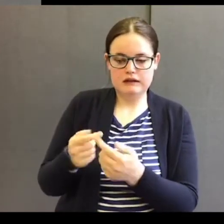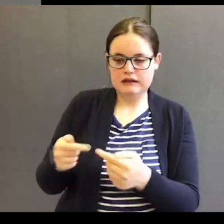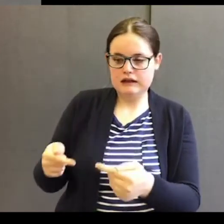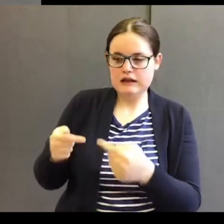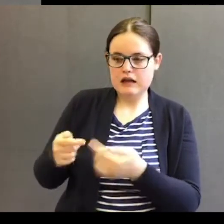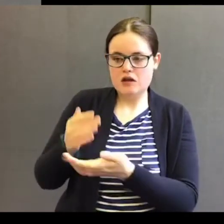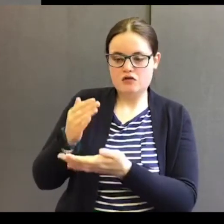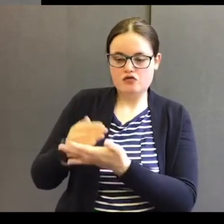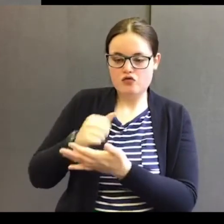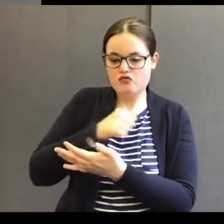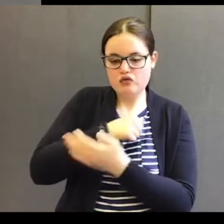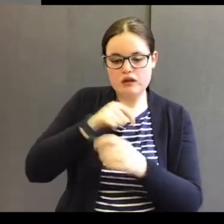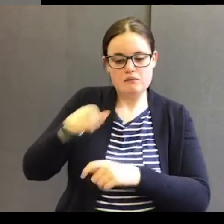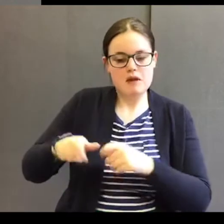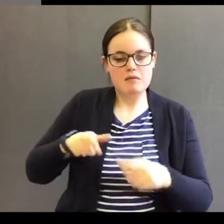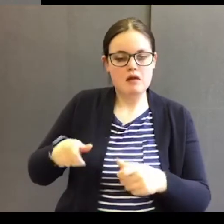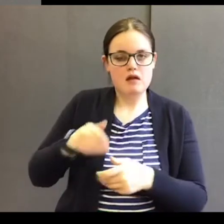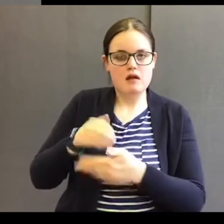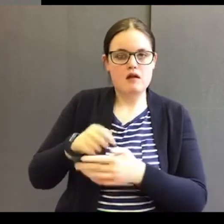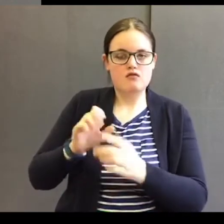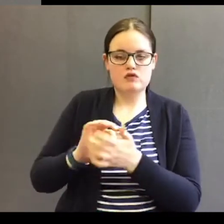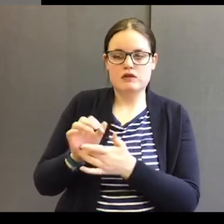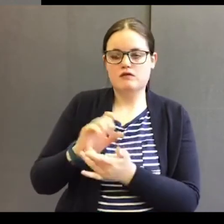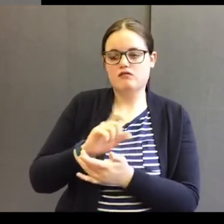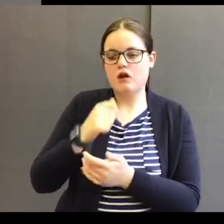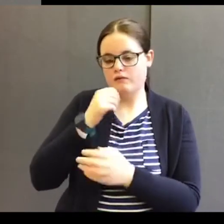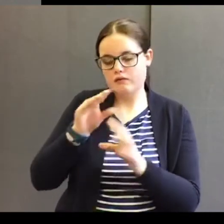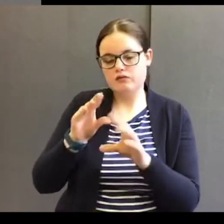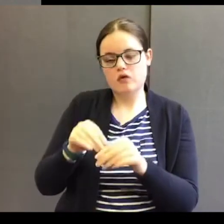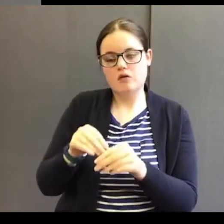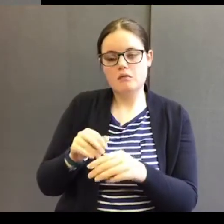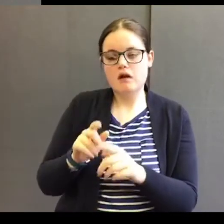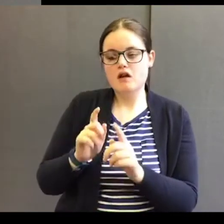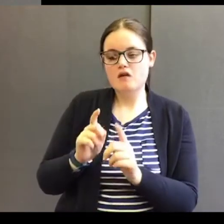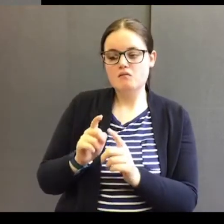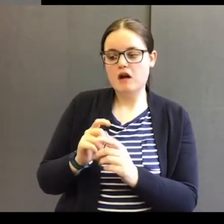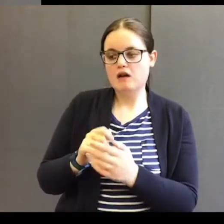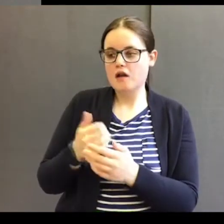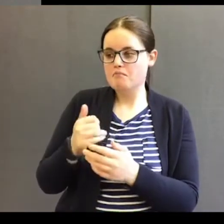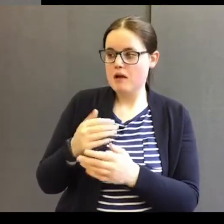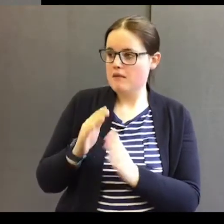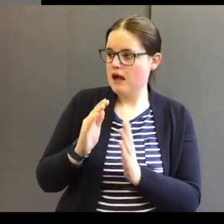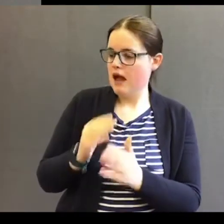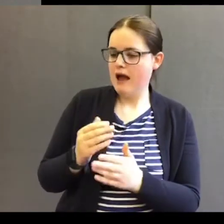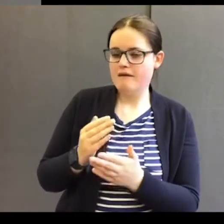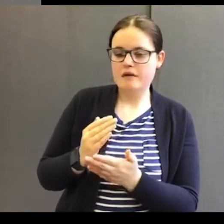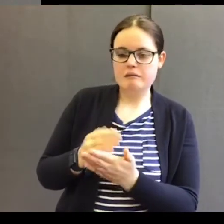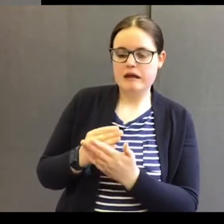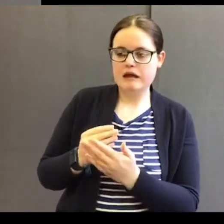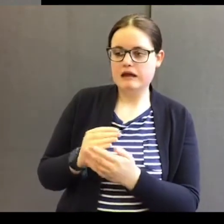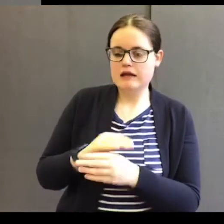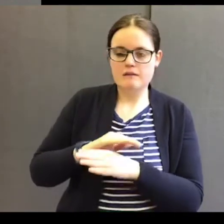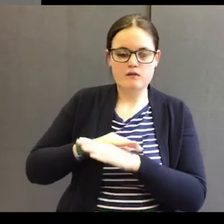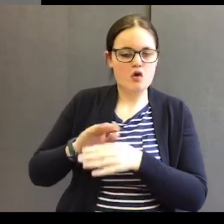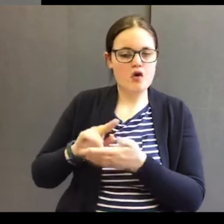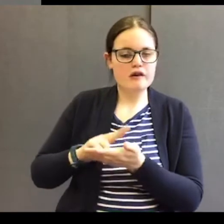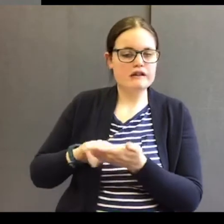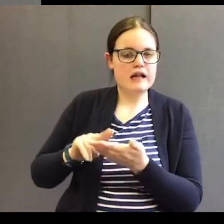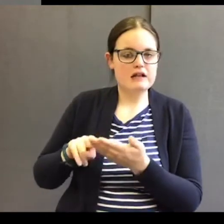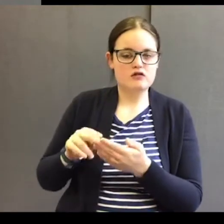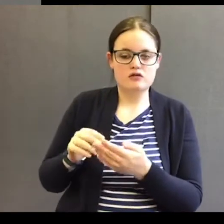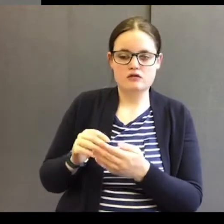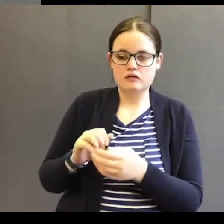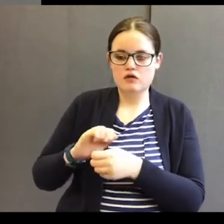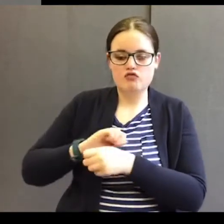against true believers in the Lord Jesus Christ. But it may be it needs to be some